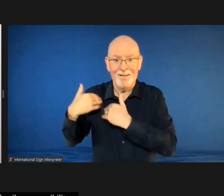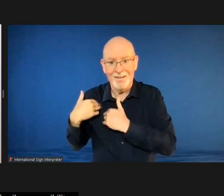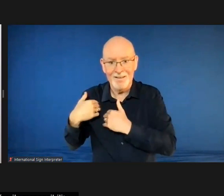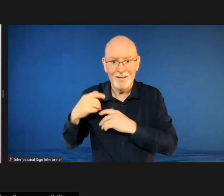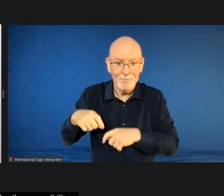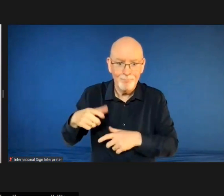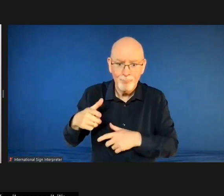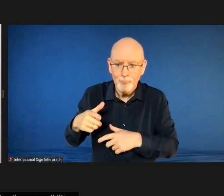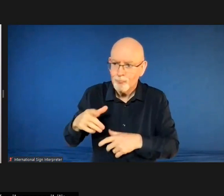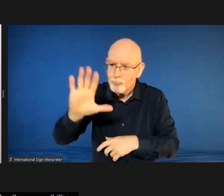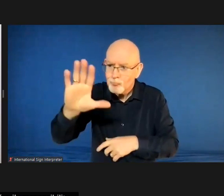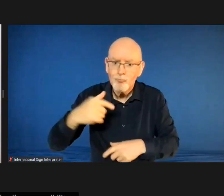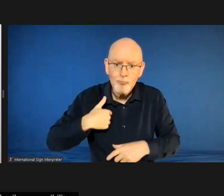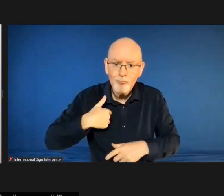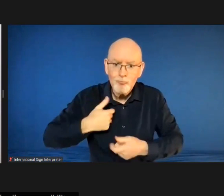support and give time.